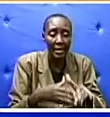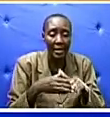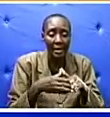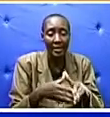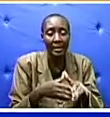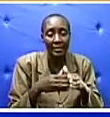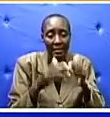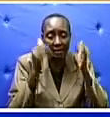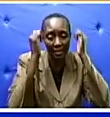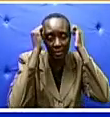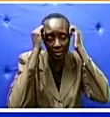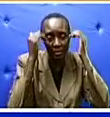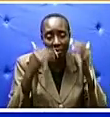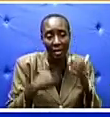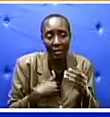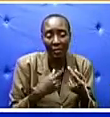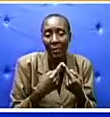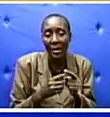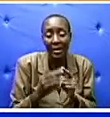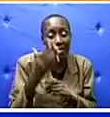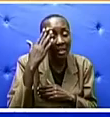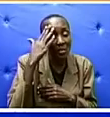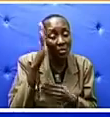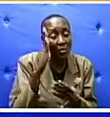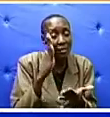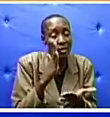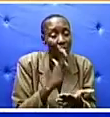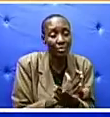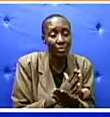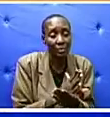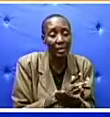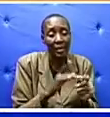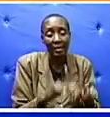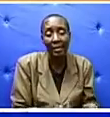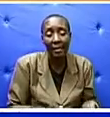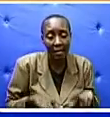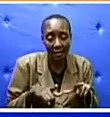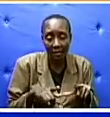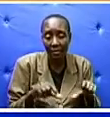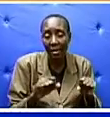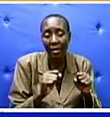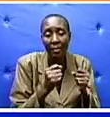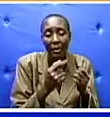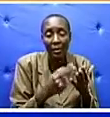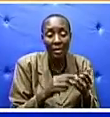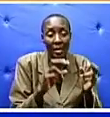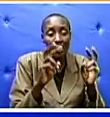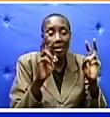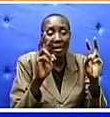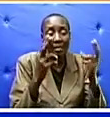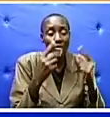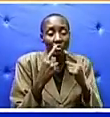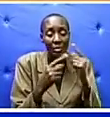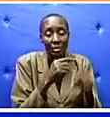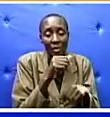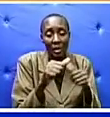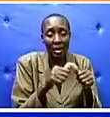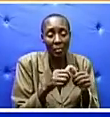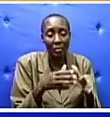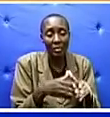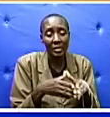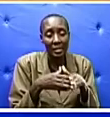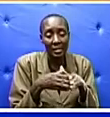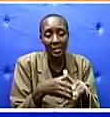school because we have to do it, but they don't know the reality outside there, what is happening. Mm-hmm. There's the issue, as you were talking about, sexual